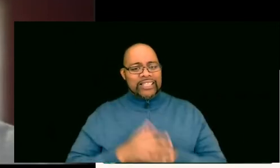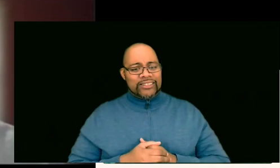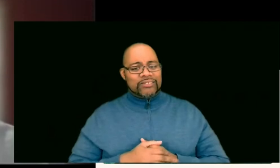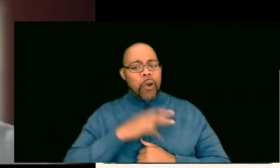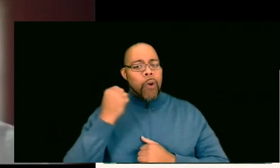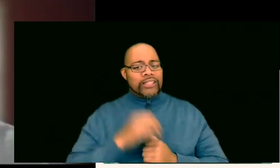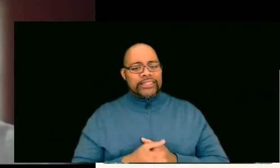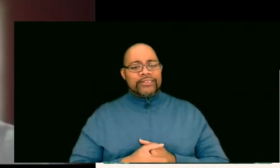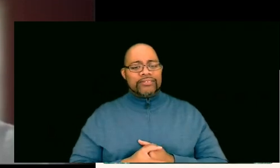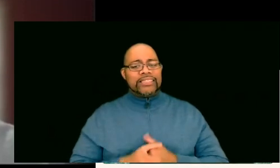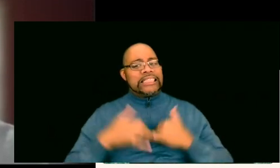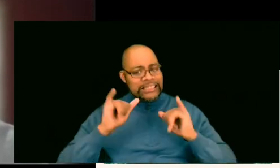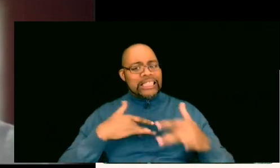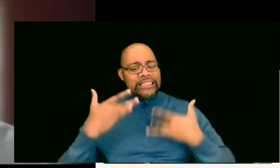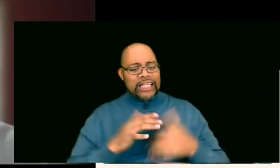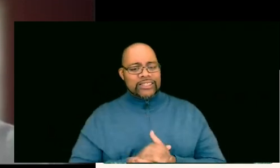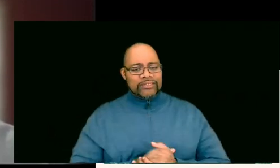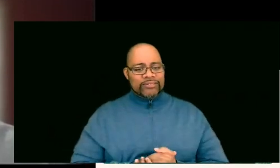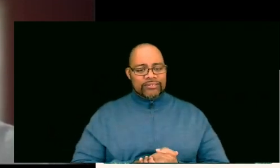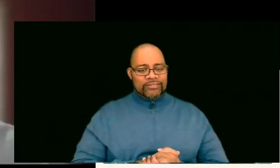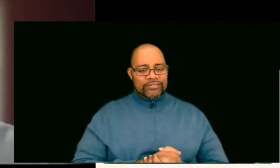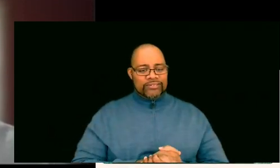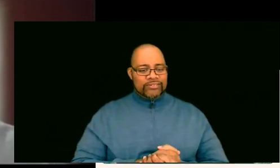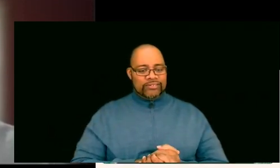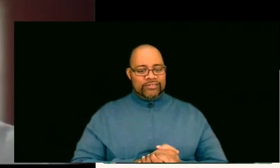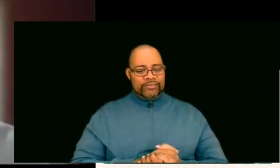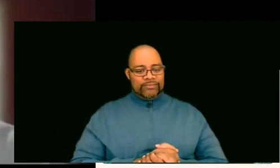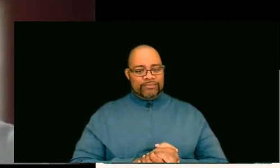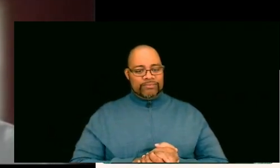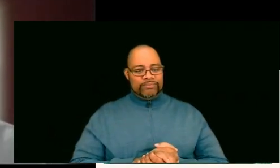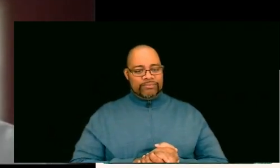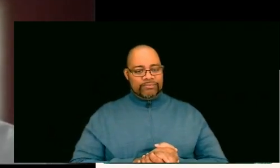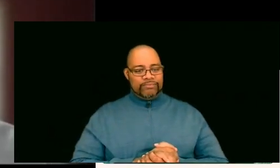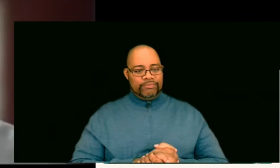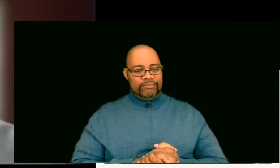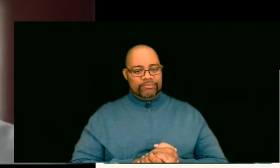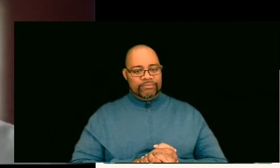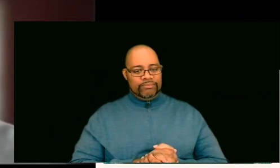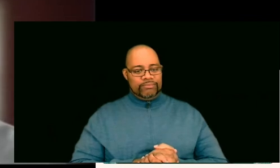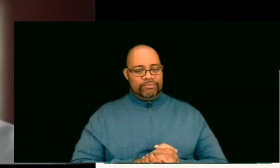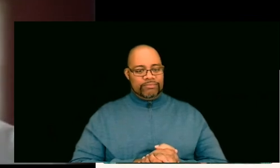exciting. It was and still is, yeah.